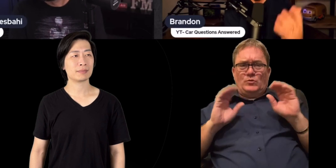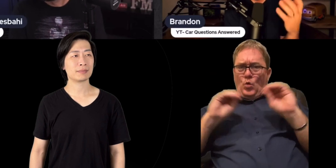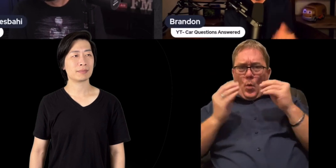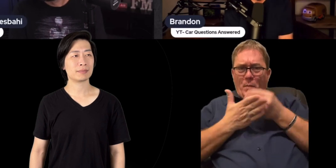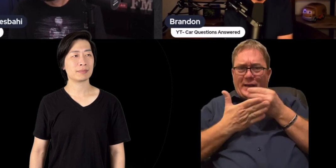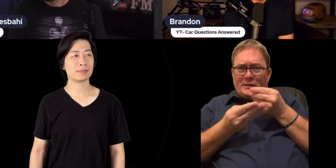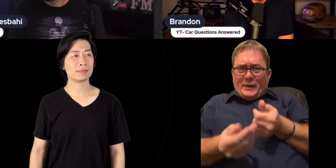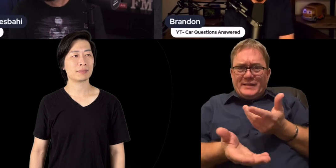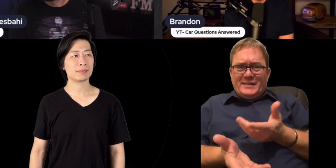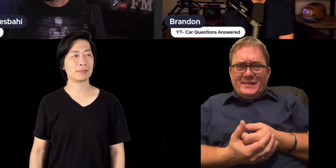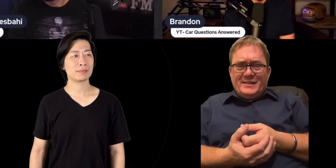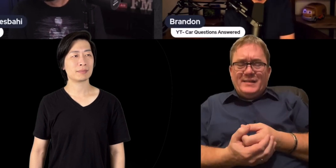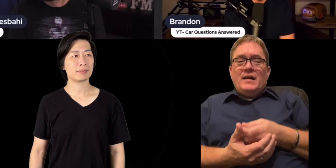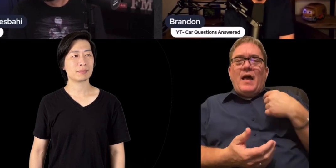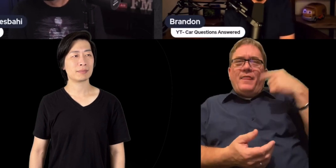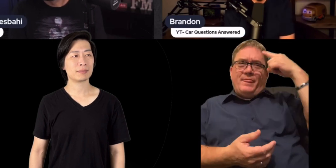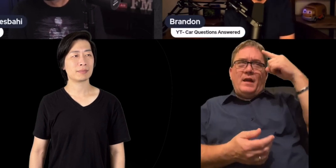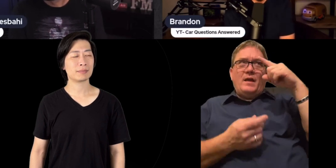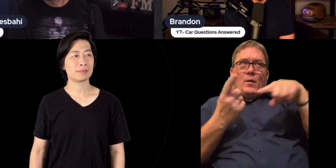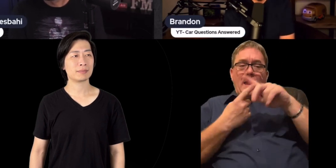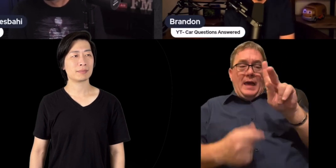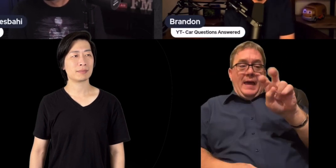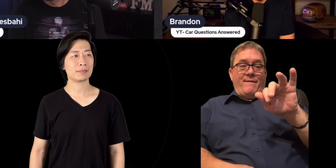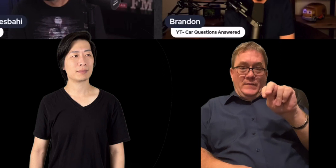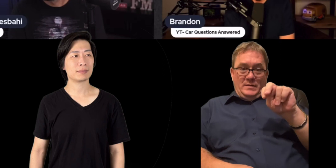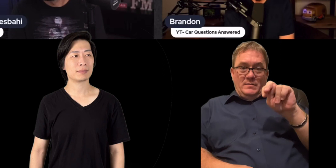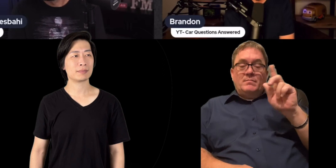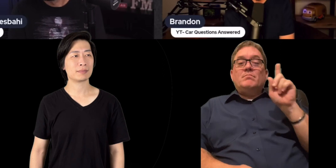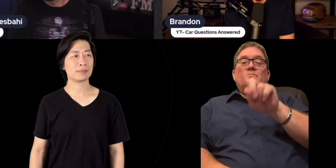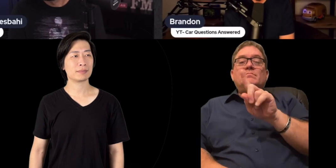even when Kevin went up, he said something like